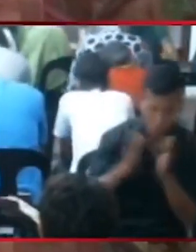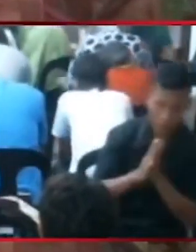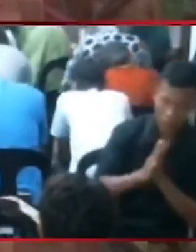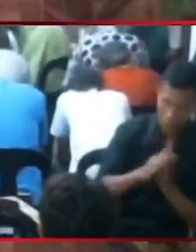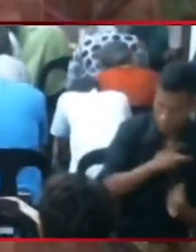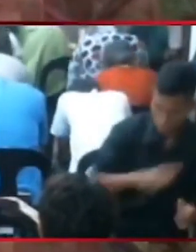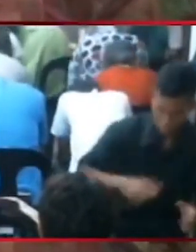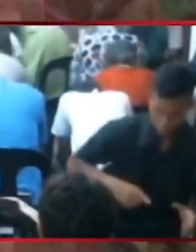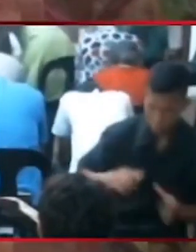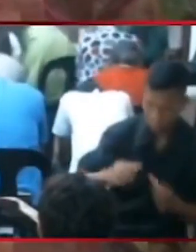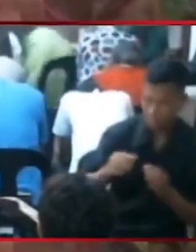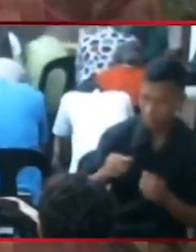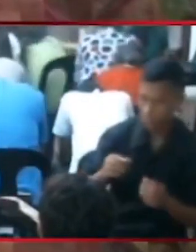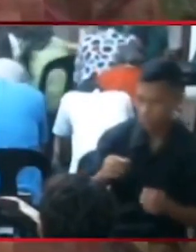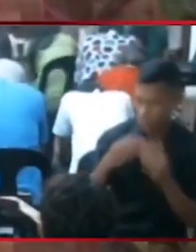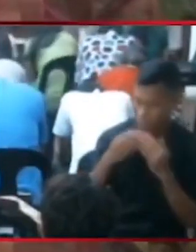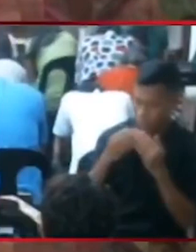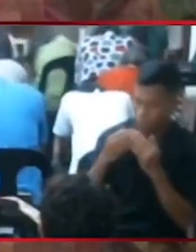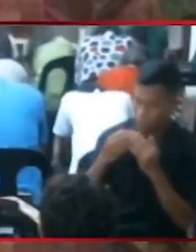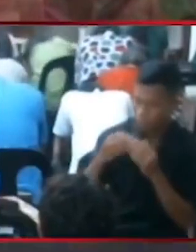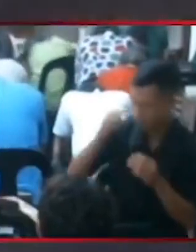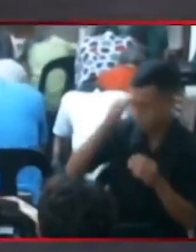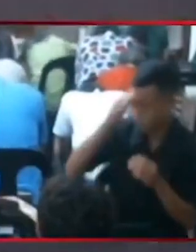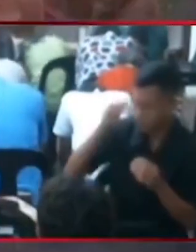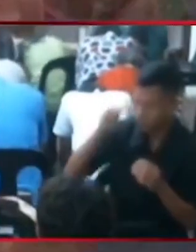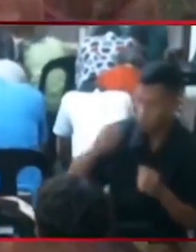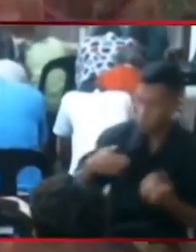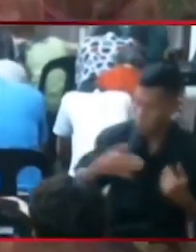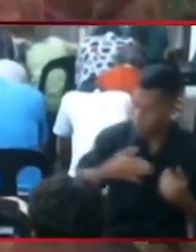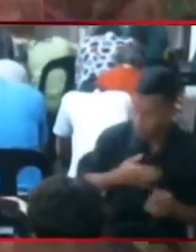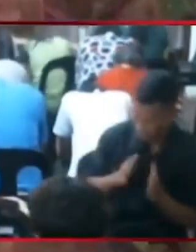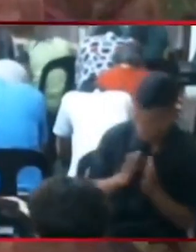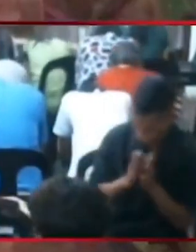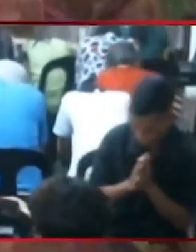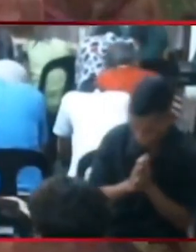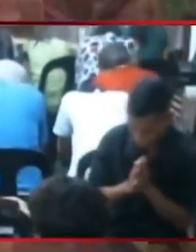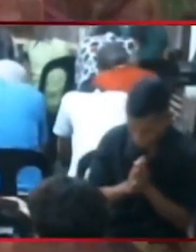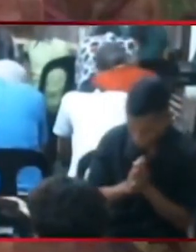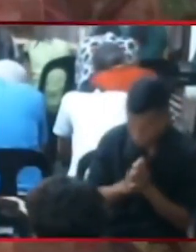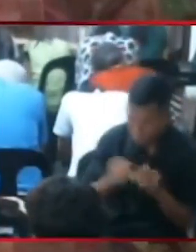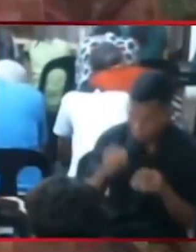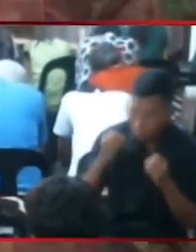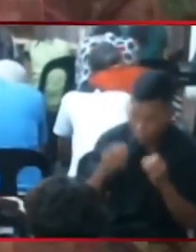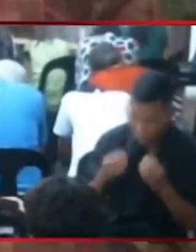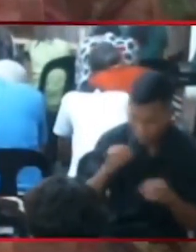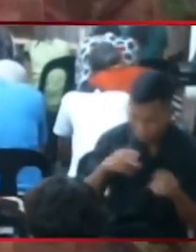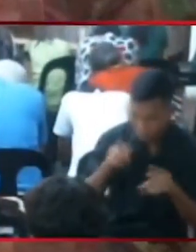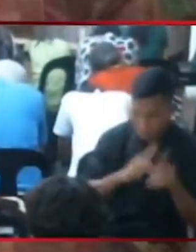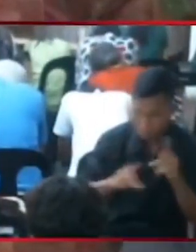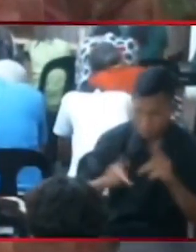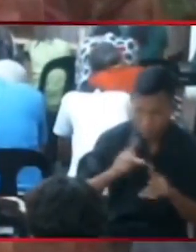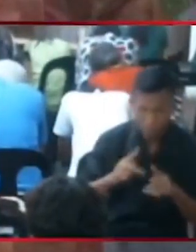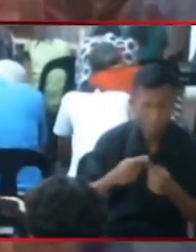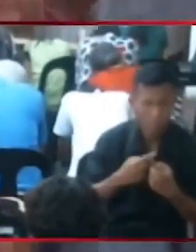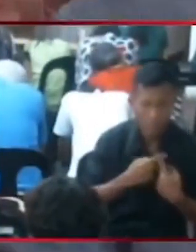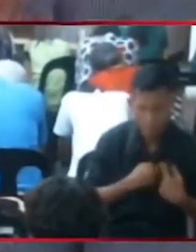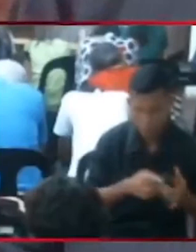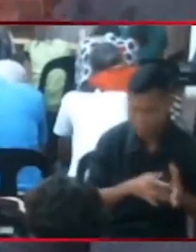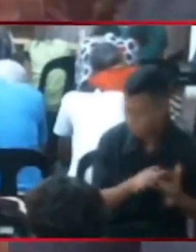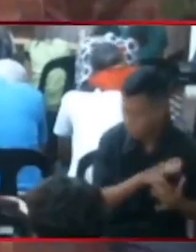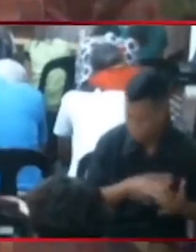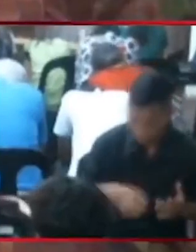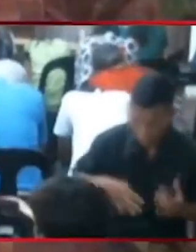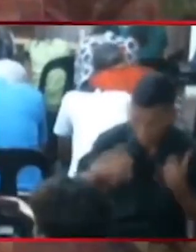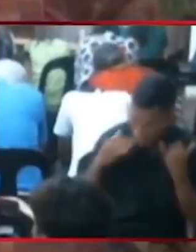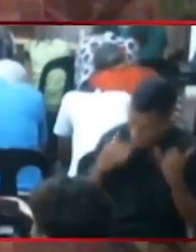my prayer and my desire and the desire of the brethren here is that many people will come to Christ right now and give their lives to